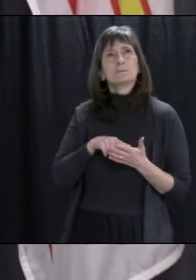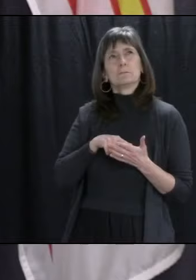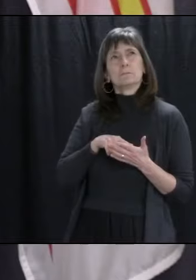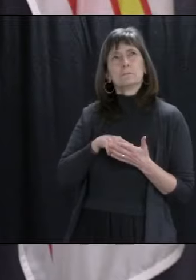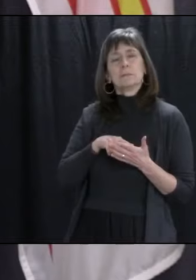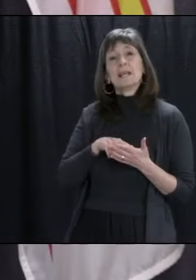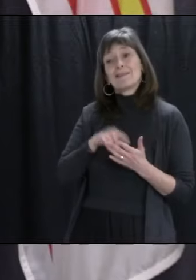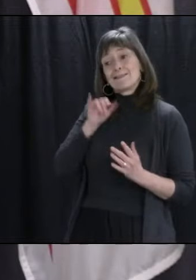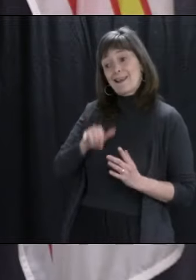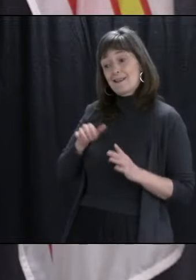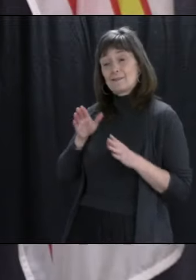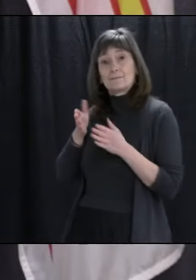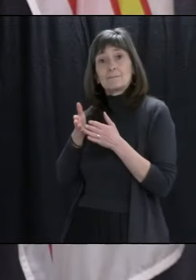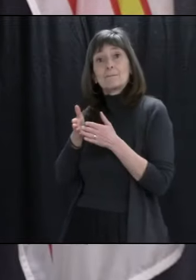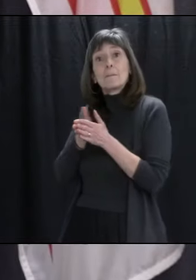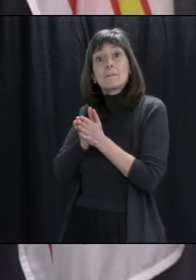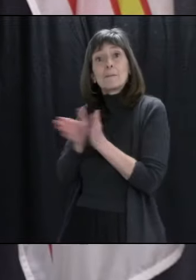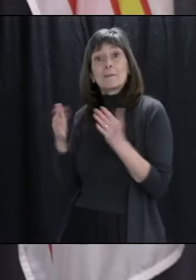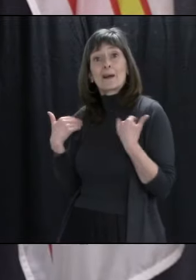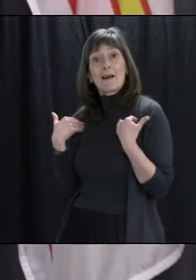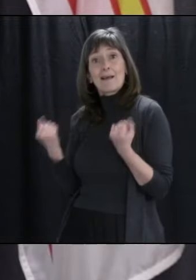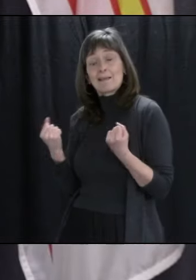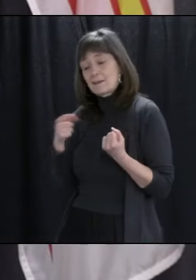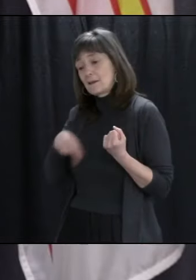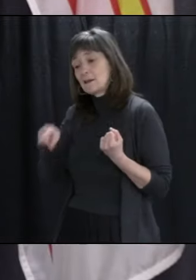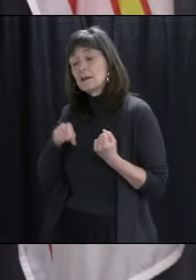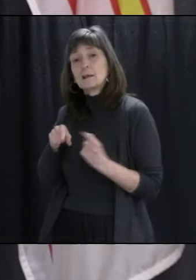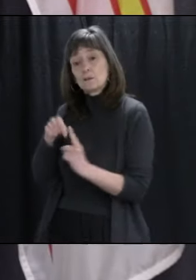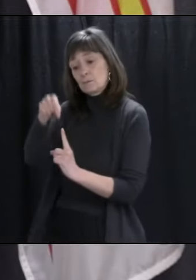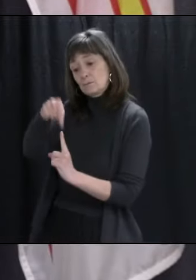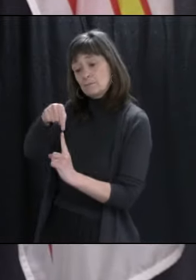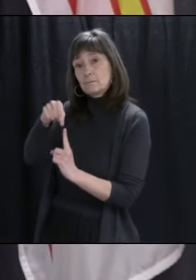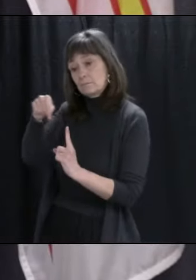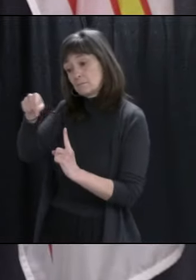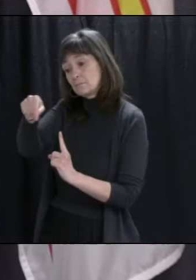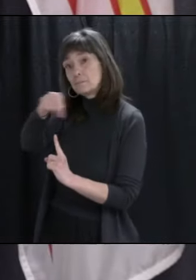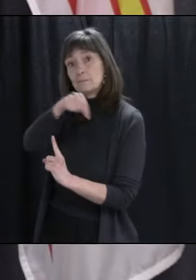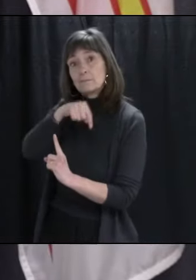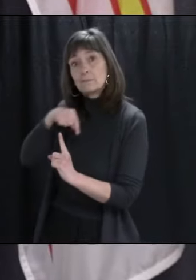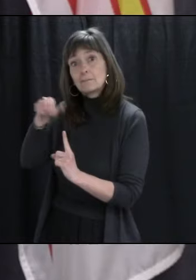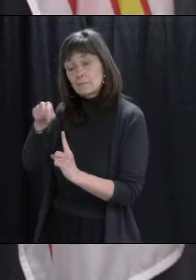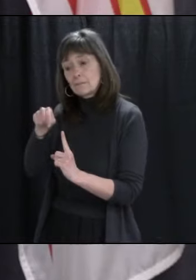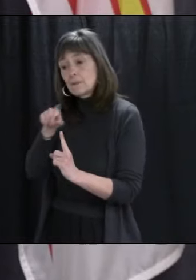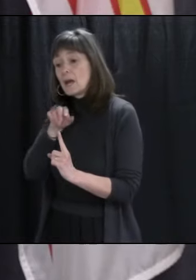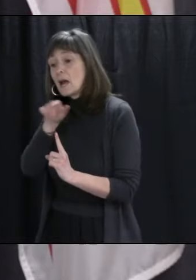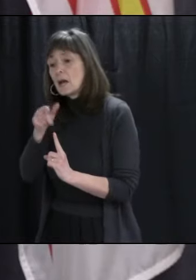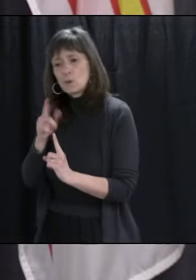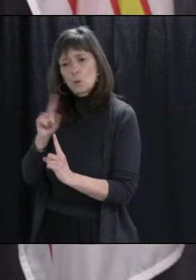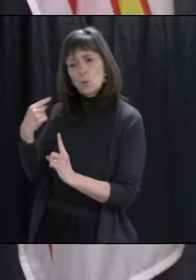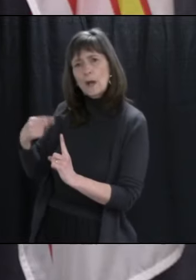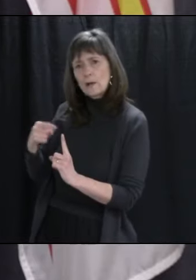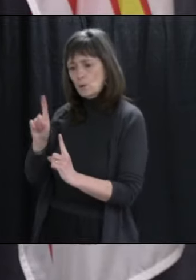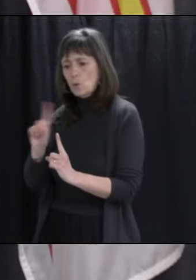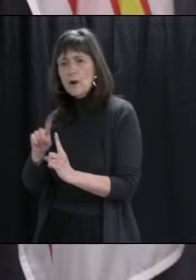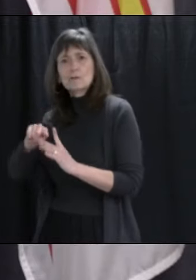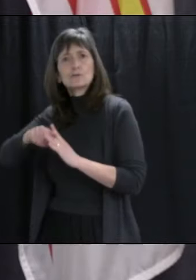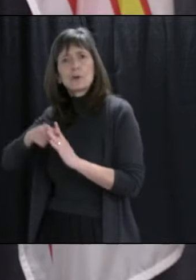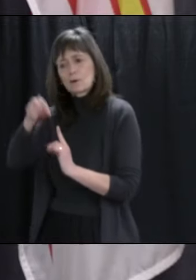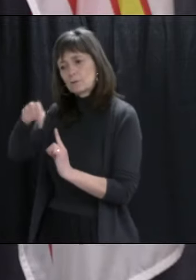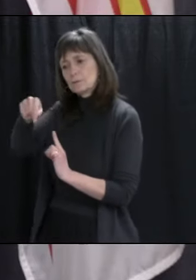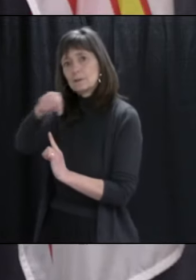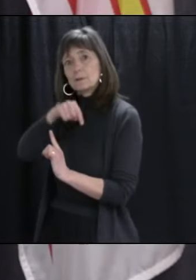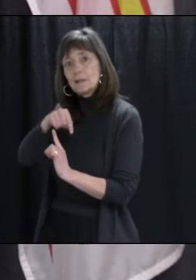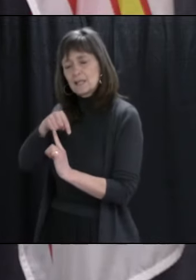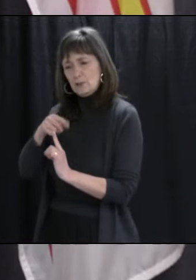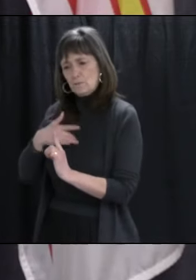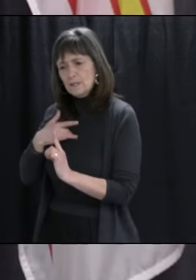our contact tracing, and we quarantine contacts who were exposed up to 48 hours prior to the symptom onset